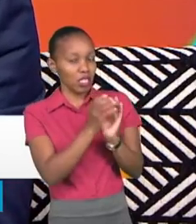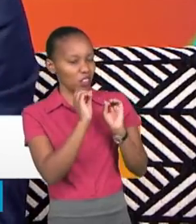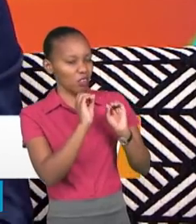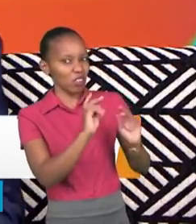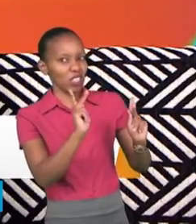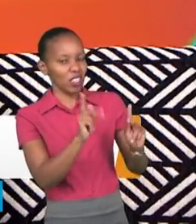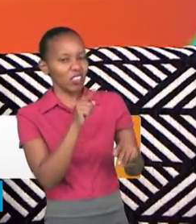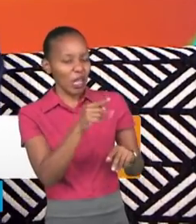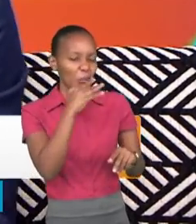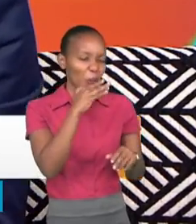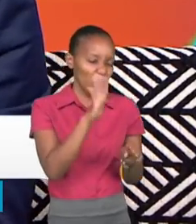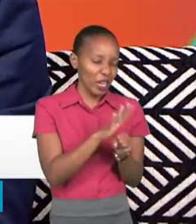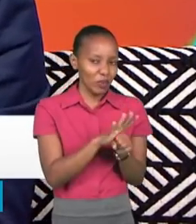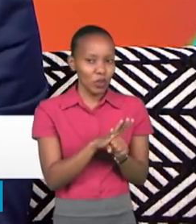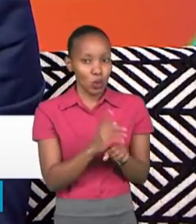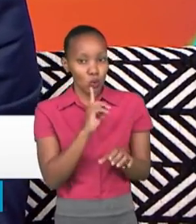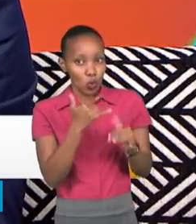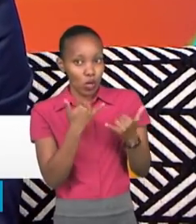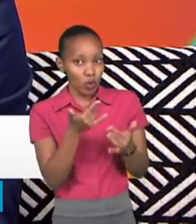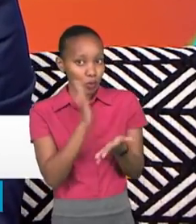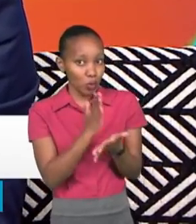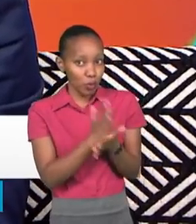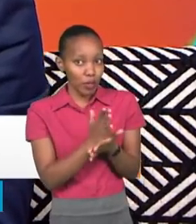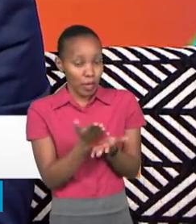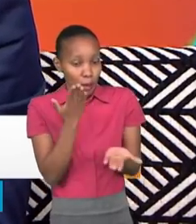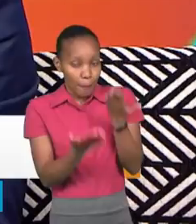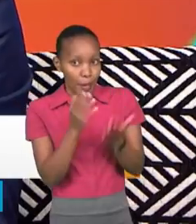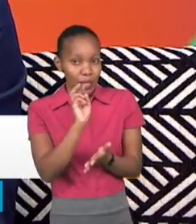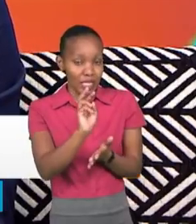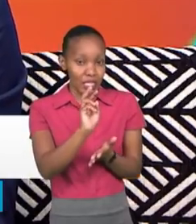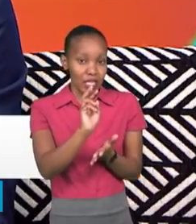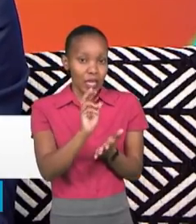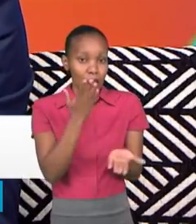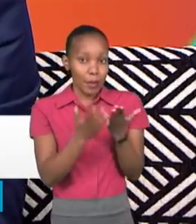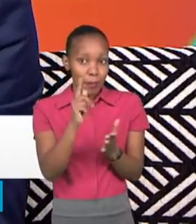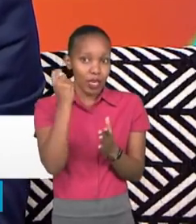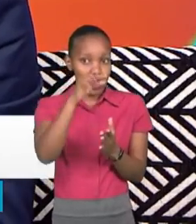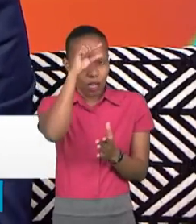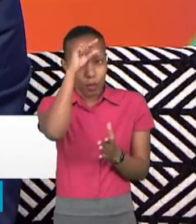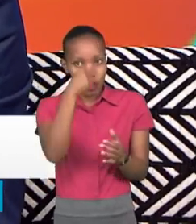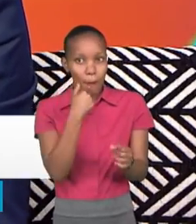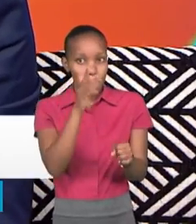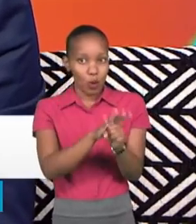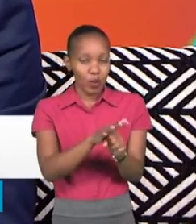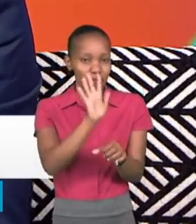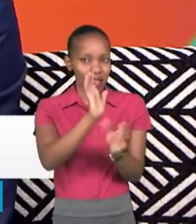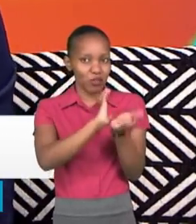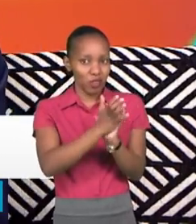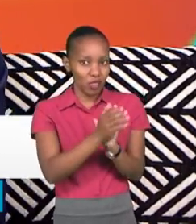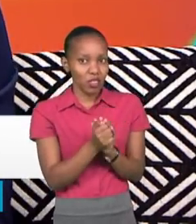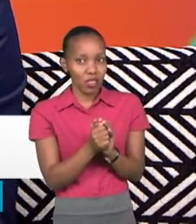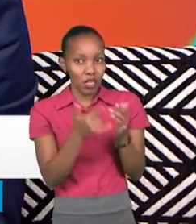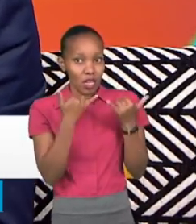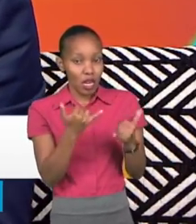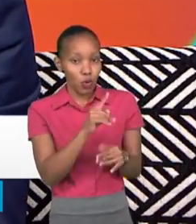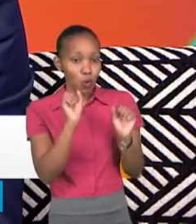Akuna, isn't it machocha too? So now, is this a reality, or maybe we'll be seeing a situation whereby even the Kenyan government, they promised us 5 stadiums? Now, Ricardo, yeah,